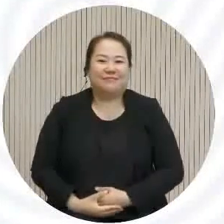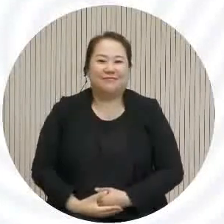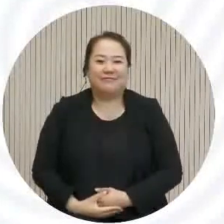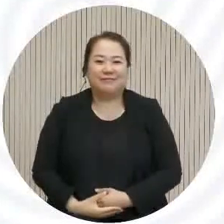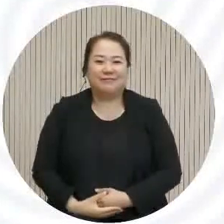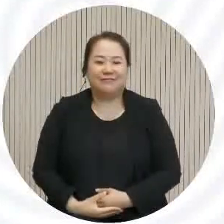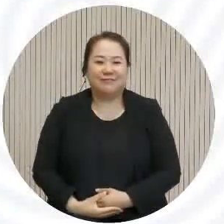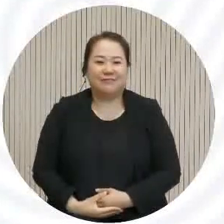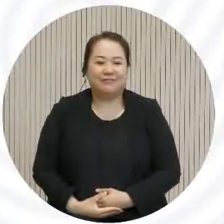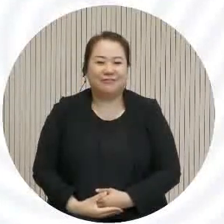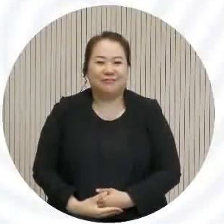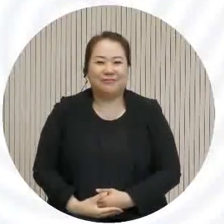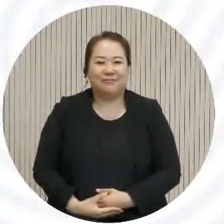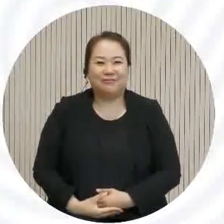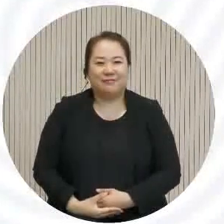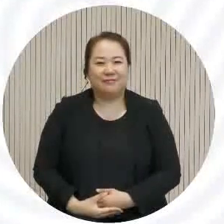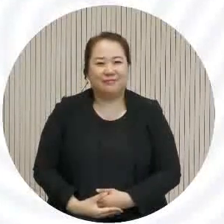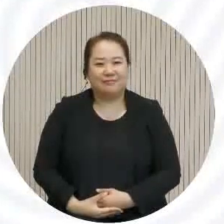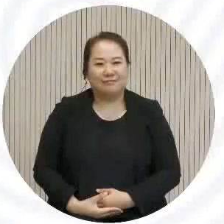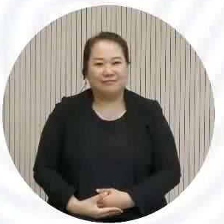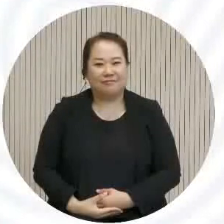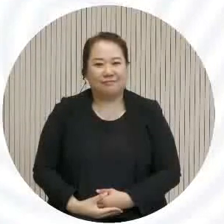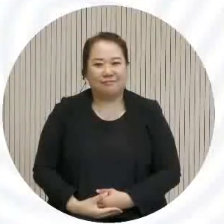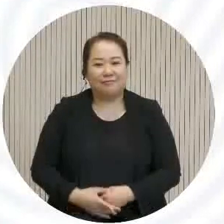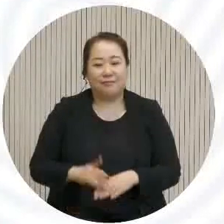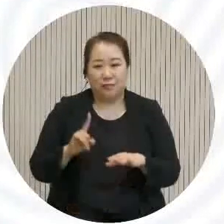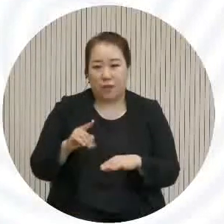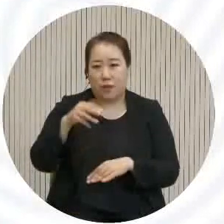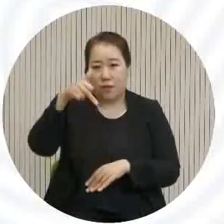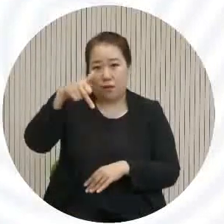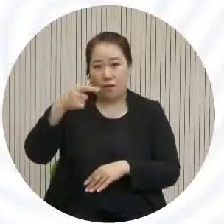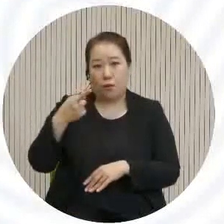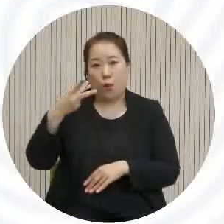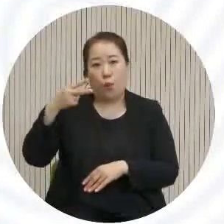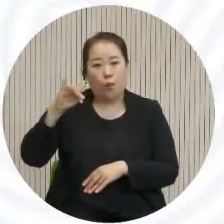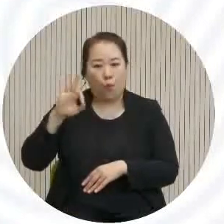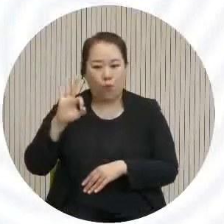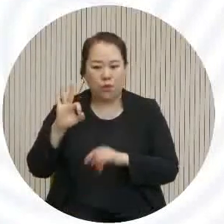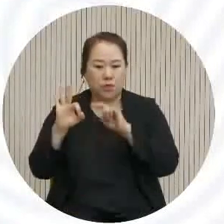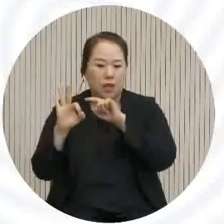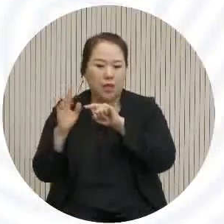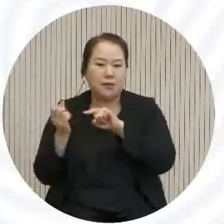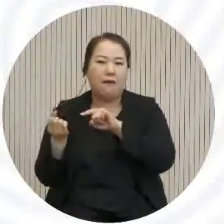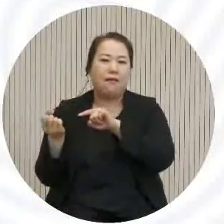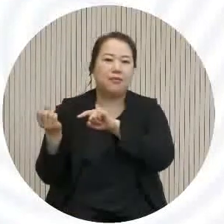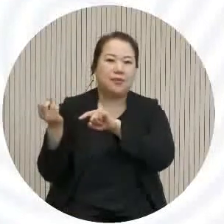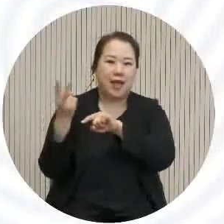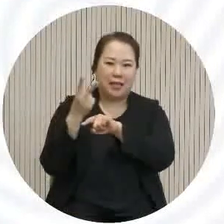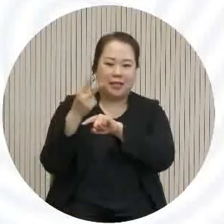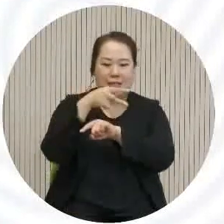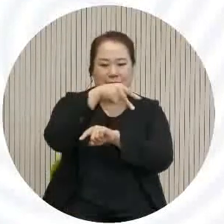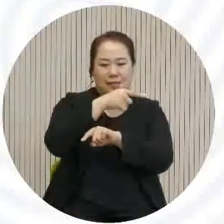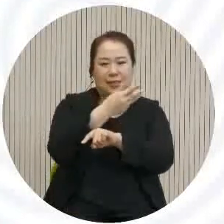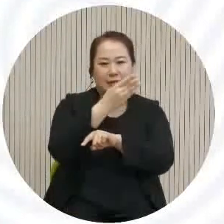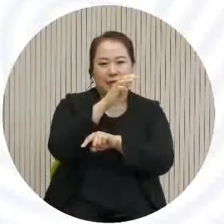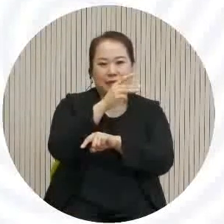Instructors can also guide the workshop from coding back to the story and discuss the different themes of the